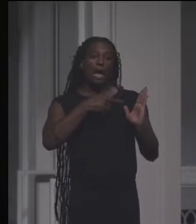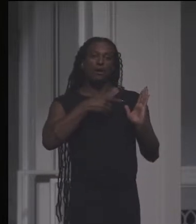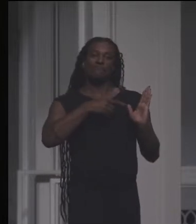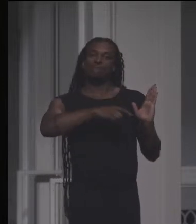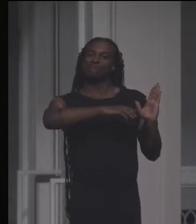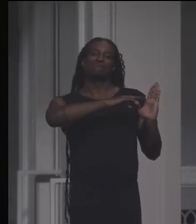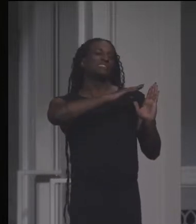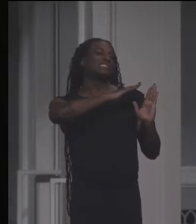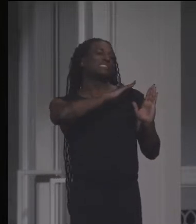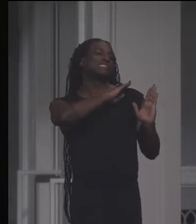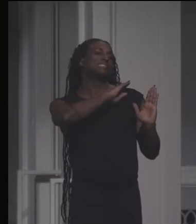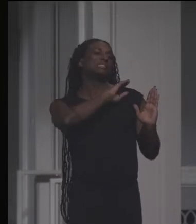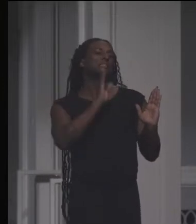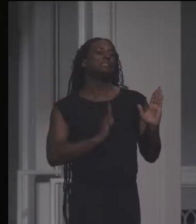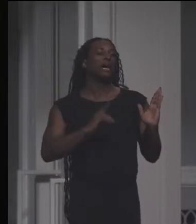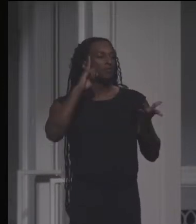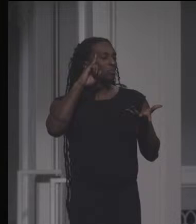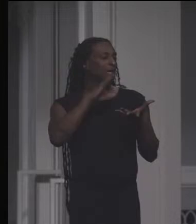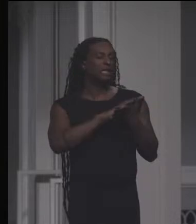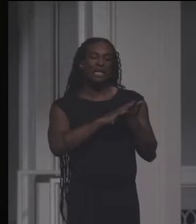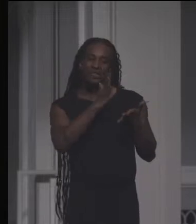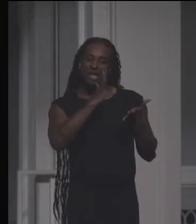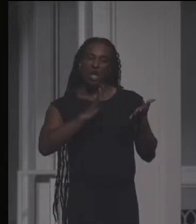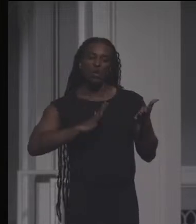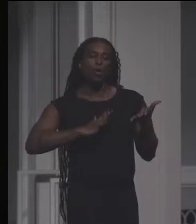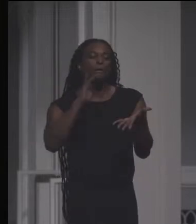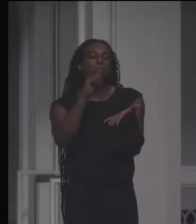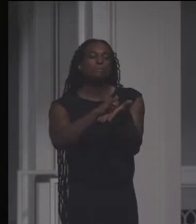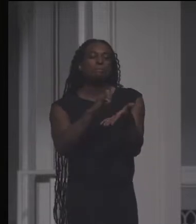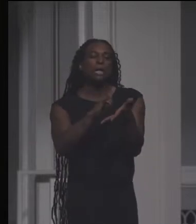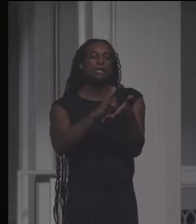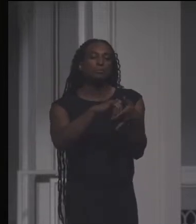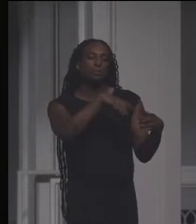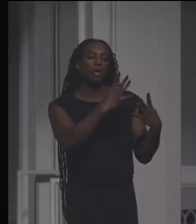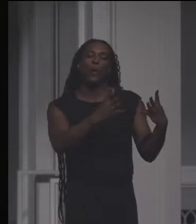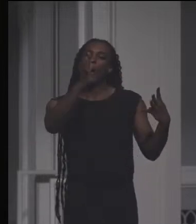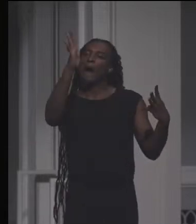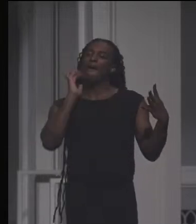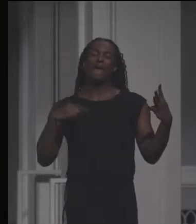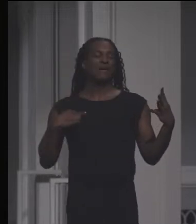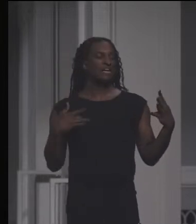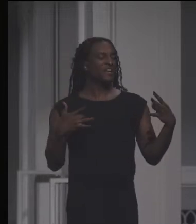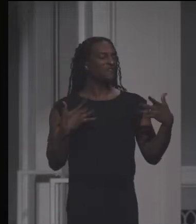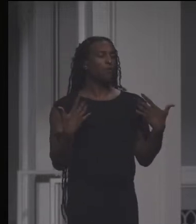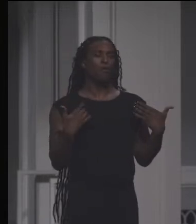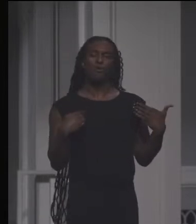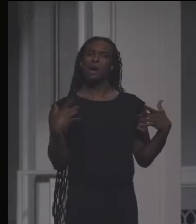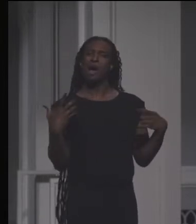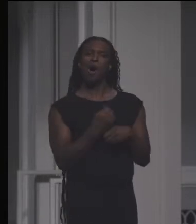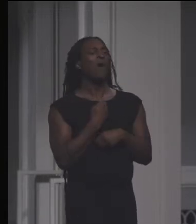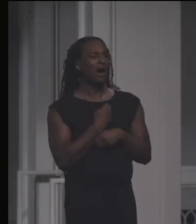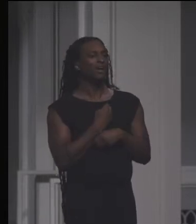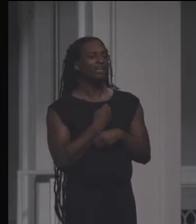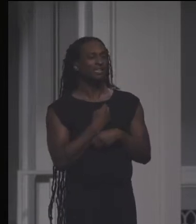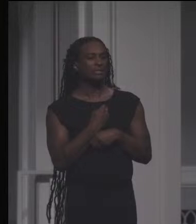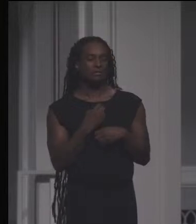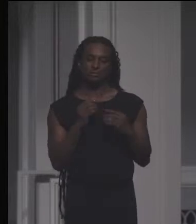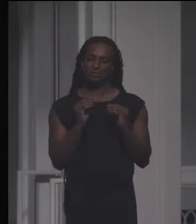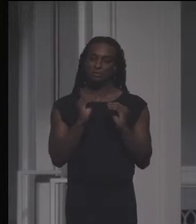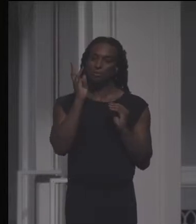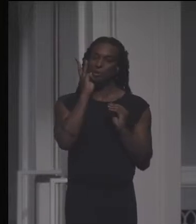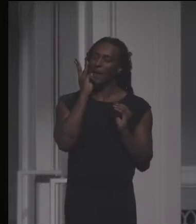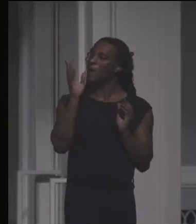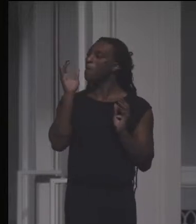that a woman couldn't be queer in the early medieval. I felt triumphant as I drank my celebratory wine that night. I